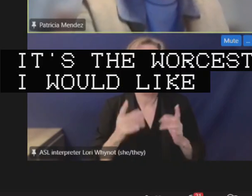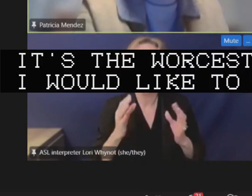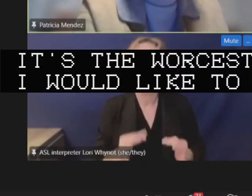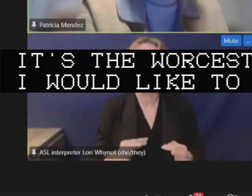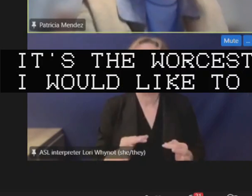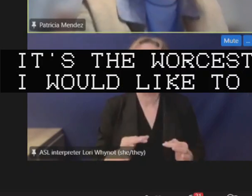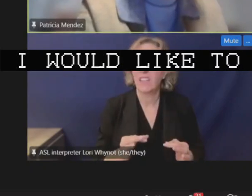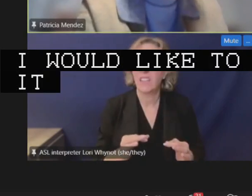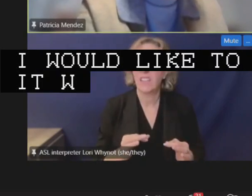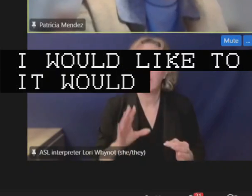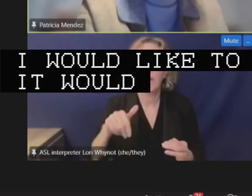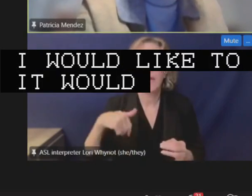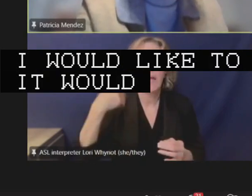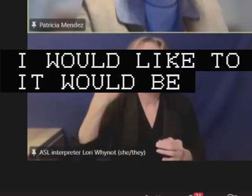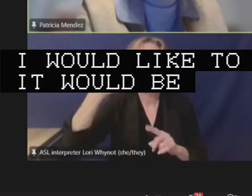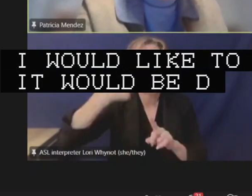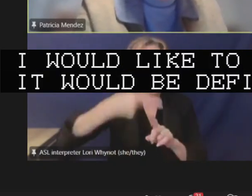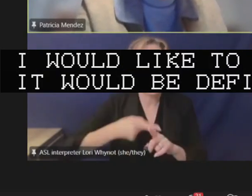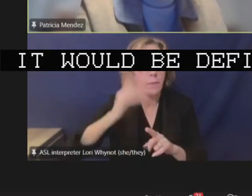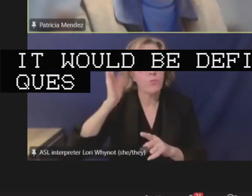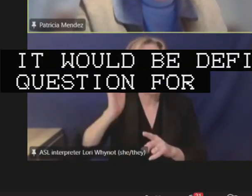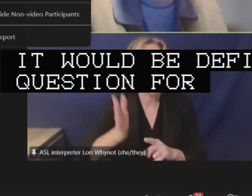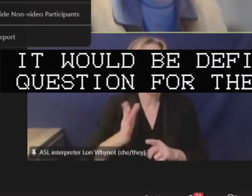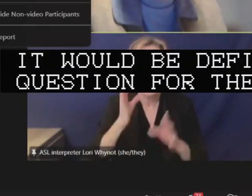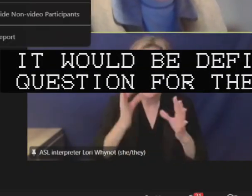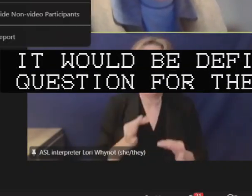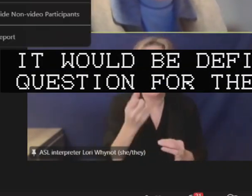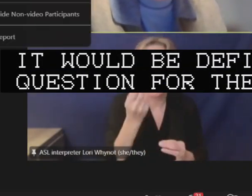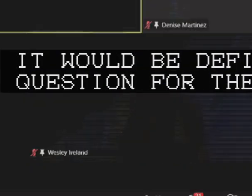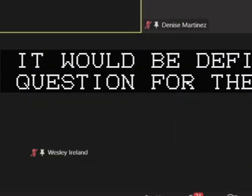presenter next month, because I don't want to say something that is wrong.